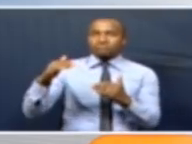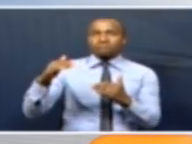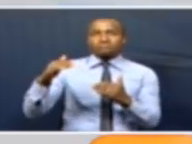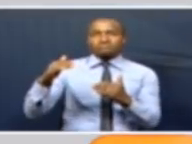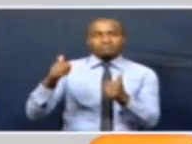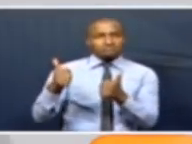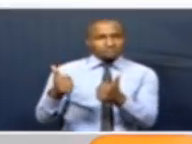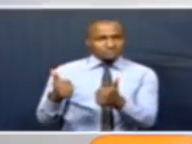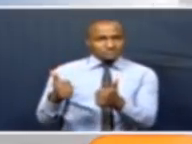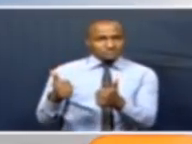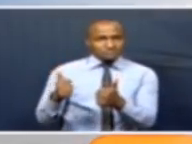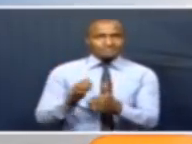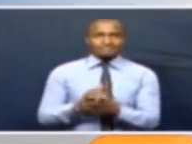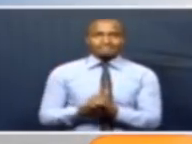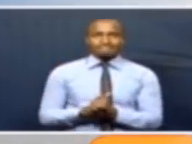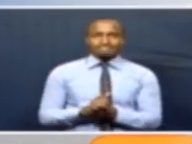Matiba.